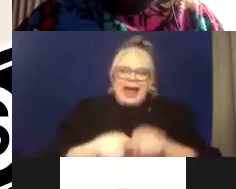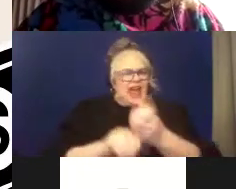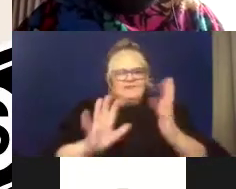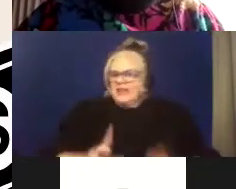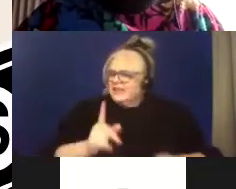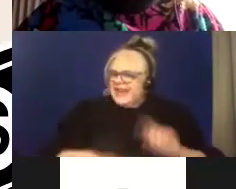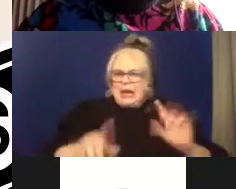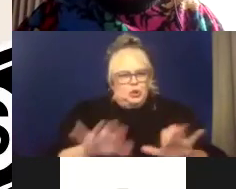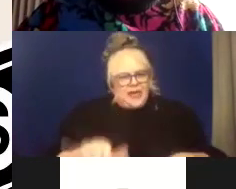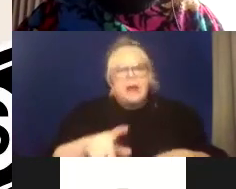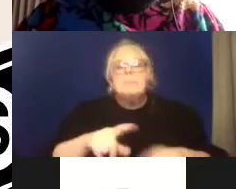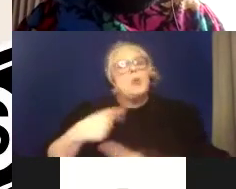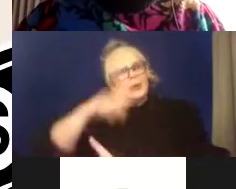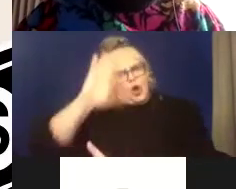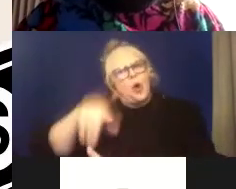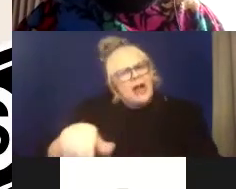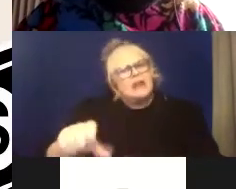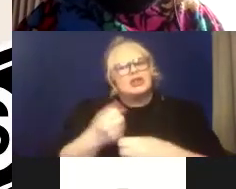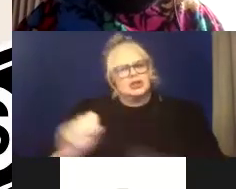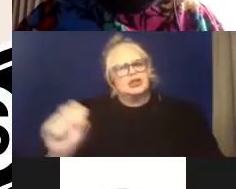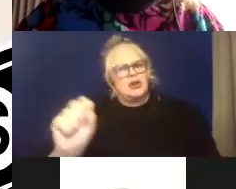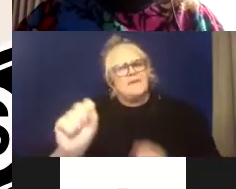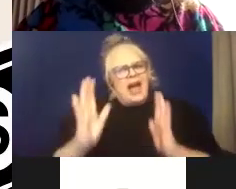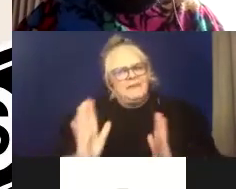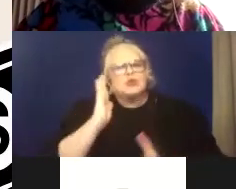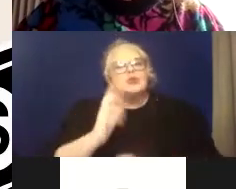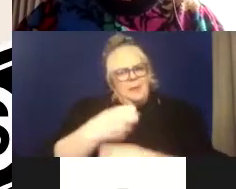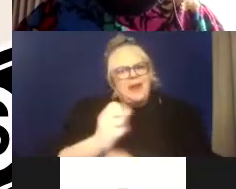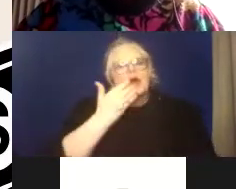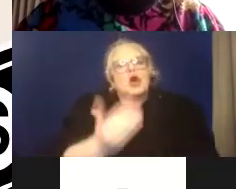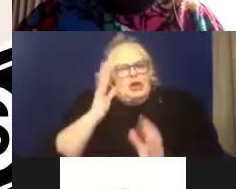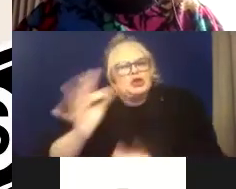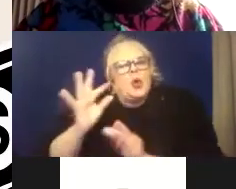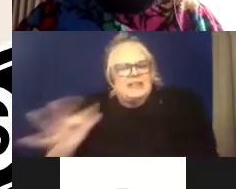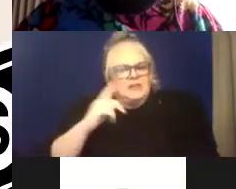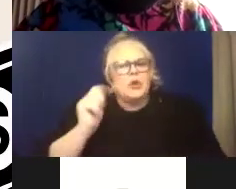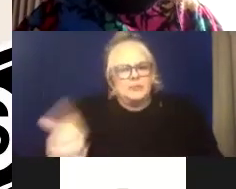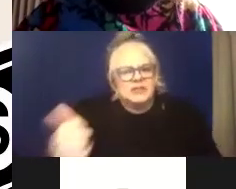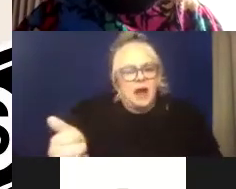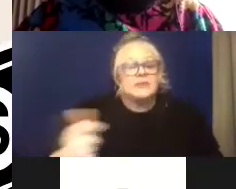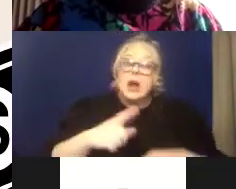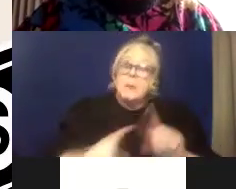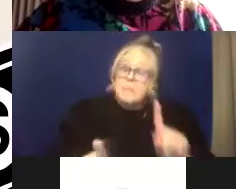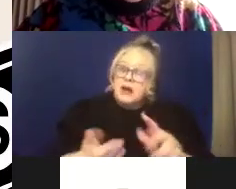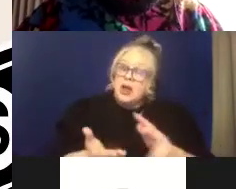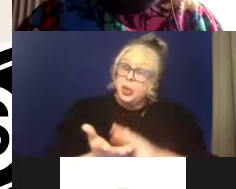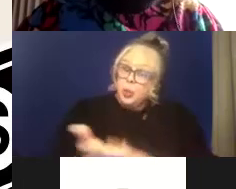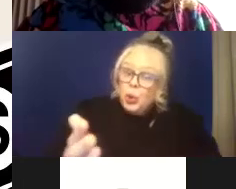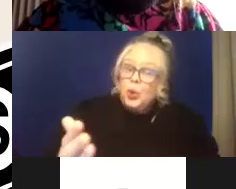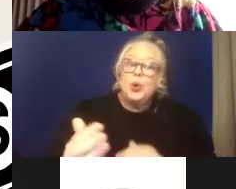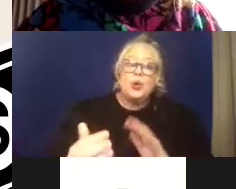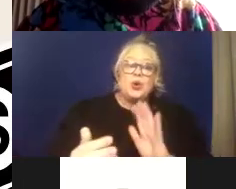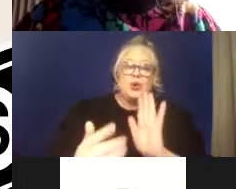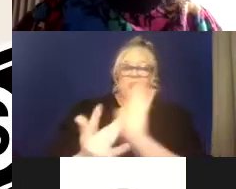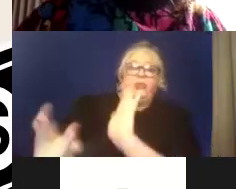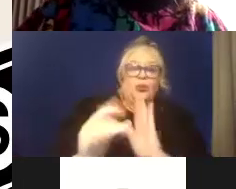said, image-based sexual abuse and sextortion can be really overwhelming. Survivors may be unsure what options they have or who